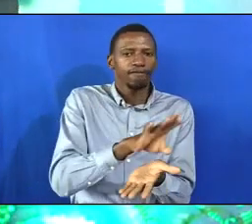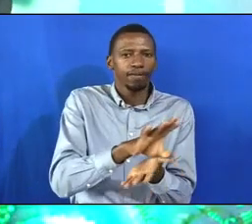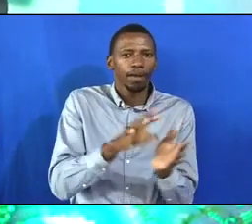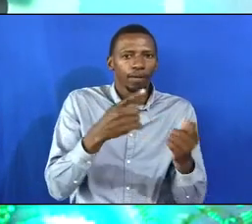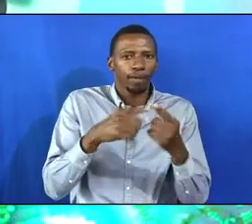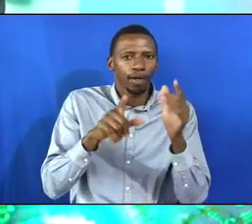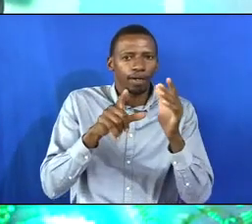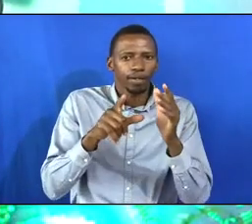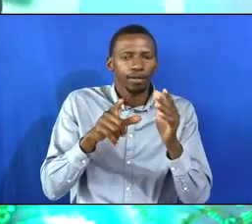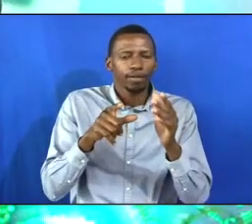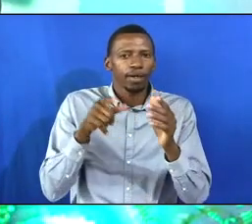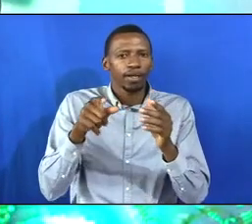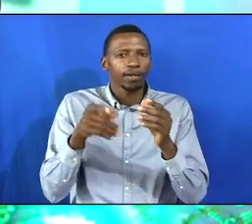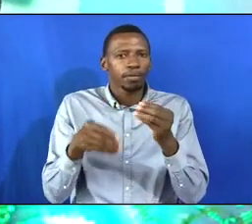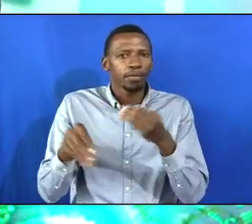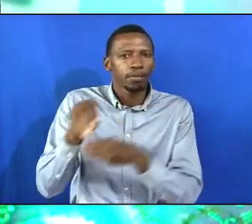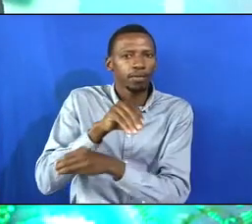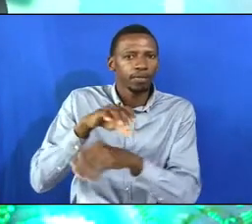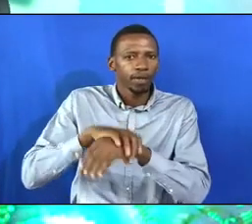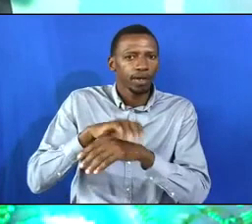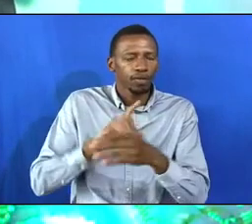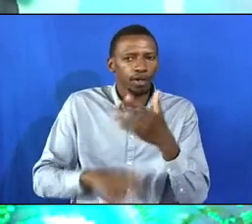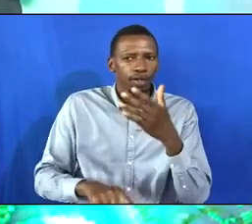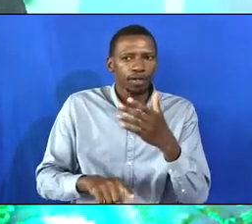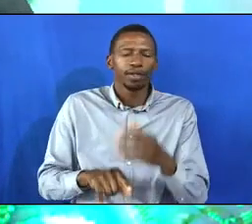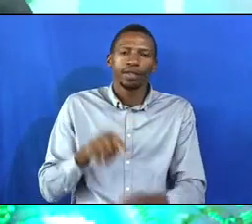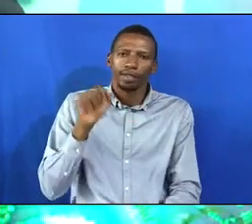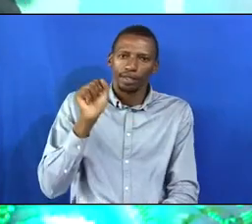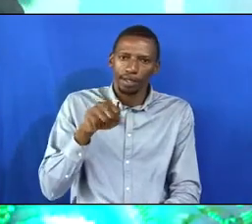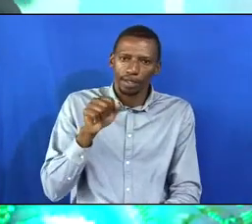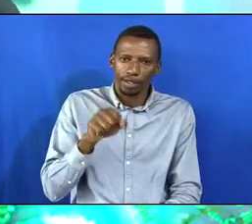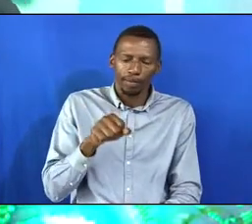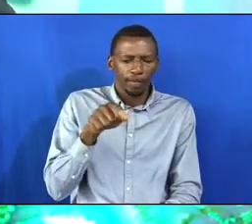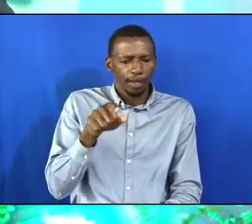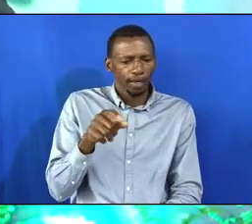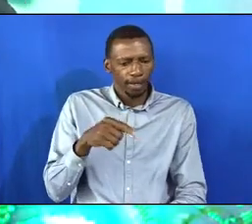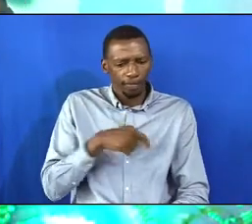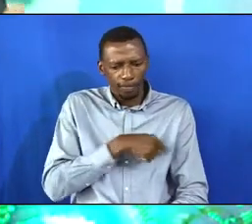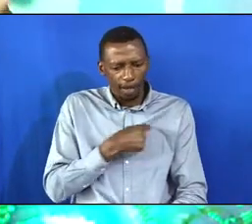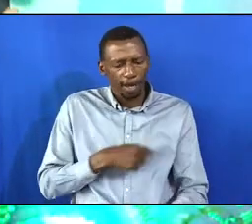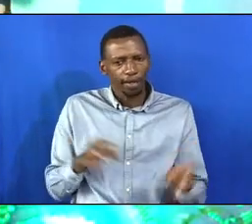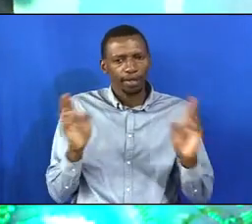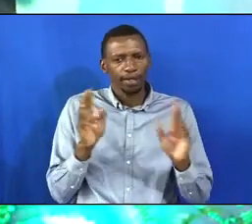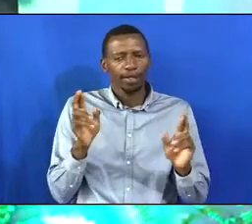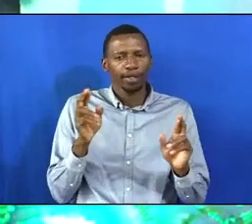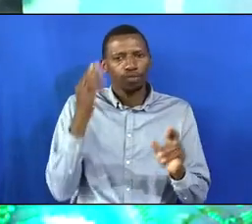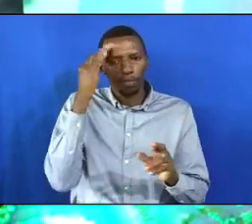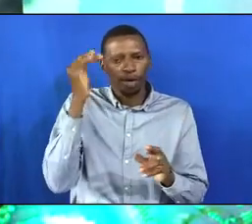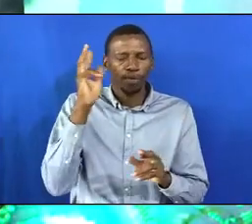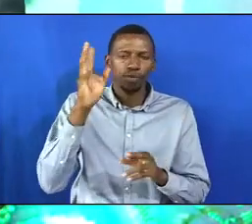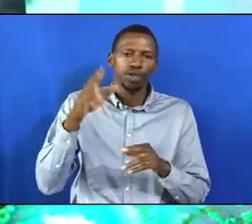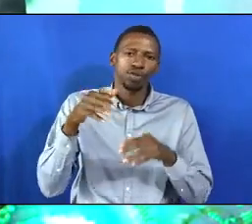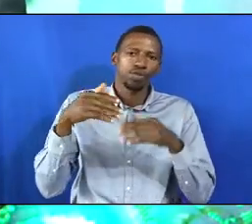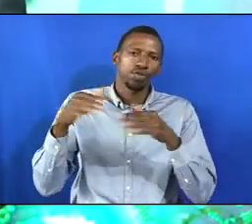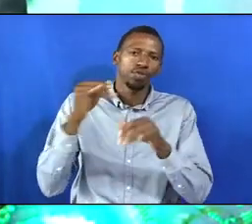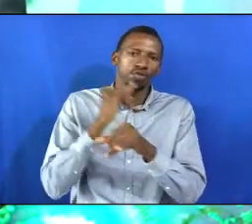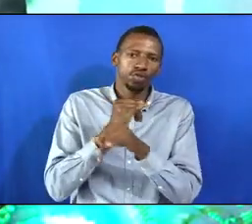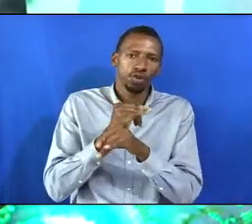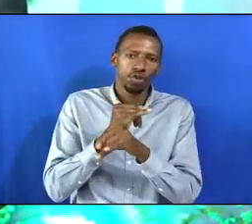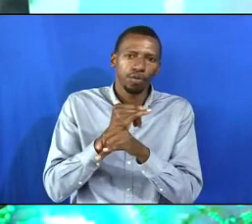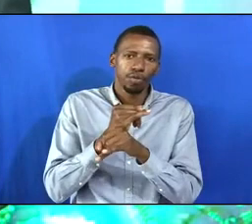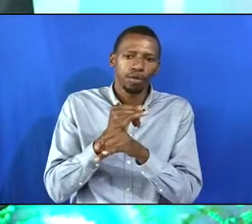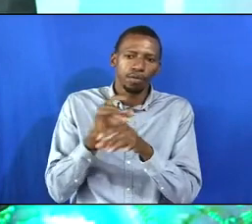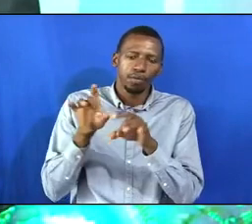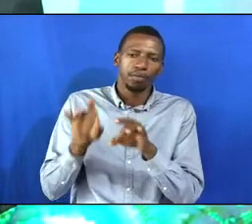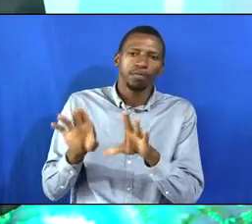What did he get? Yes, he went prepared to get a sack, but instead he got a